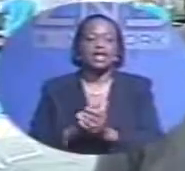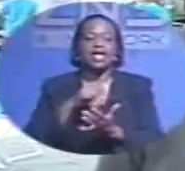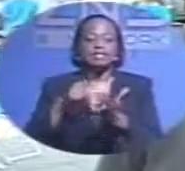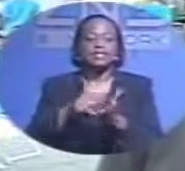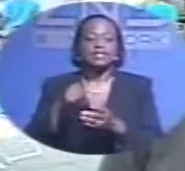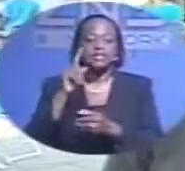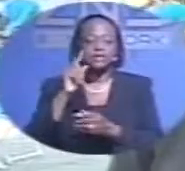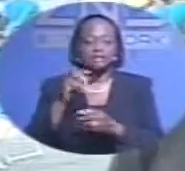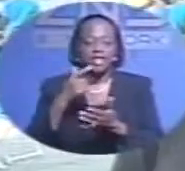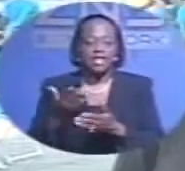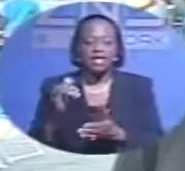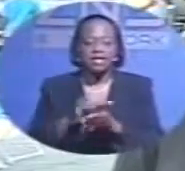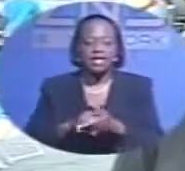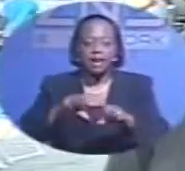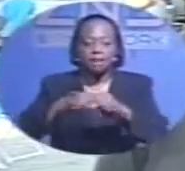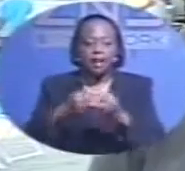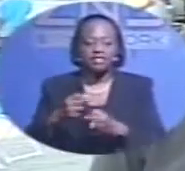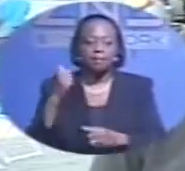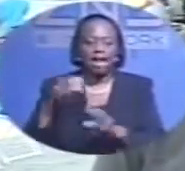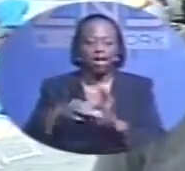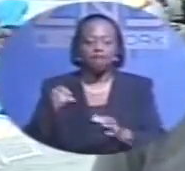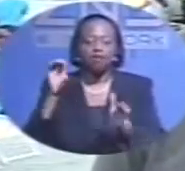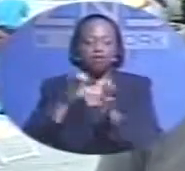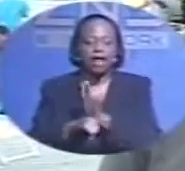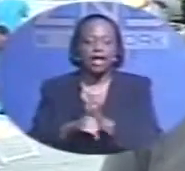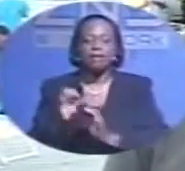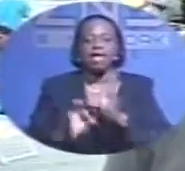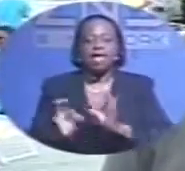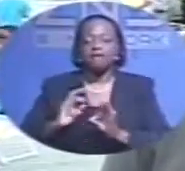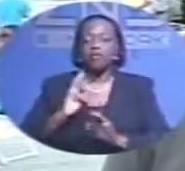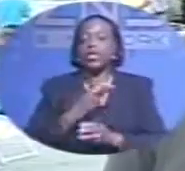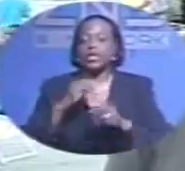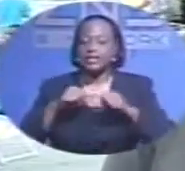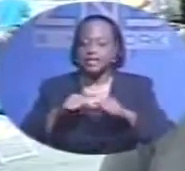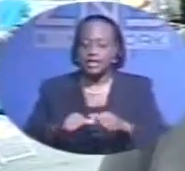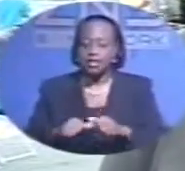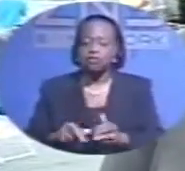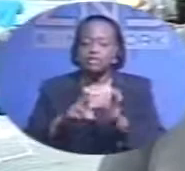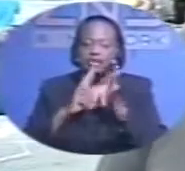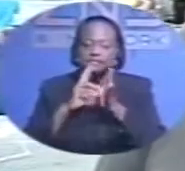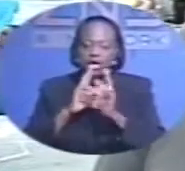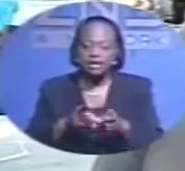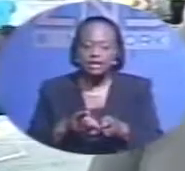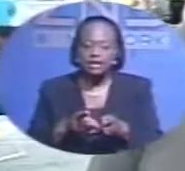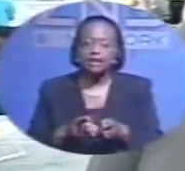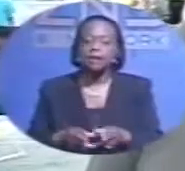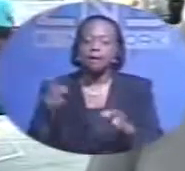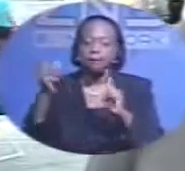back of crime. We continue down this road. The responses have definitely been very positive. It's been,